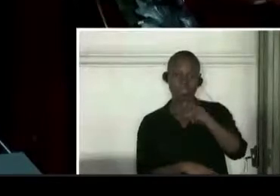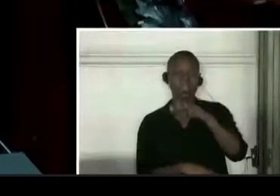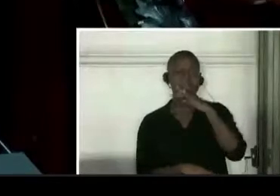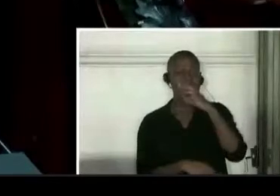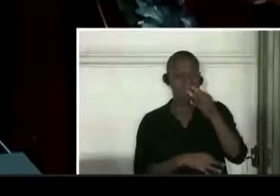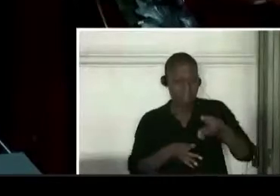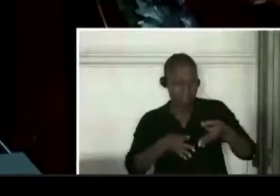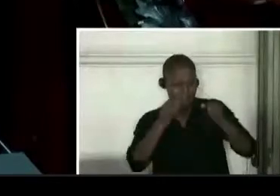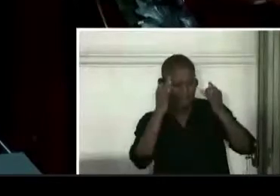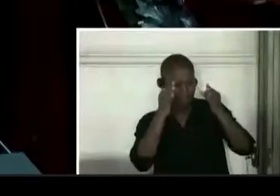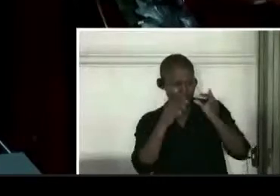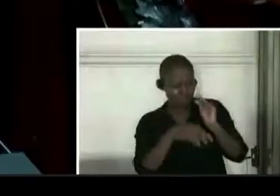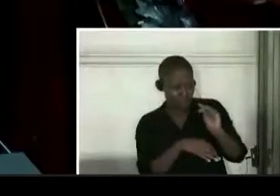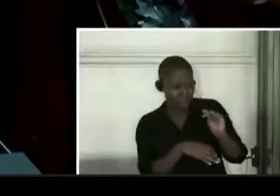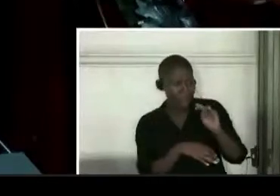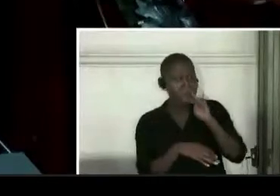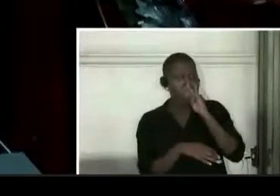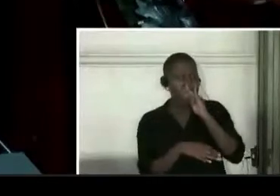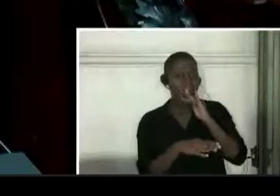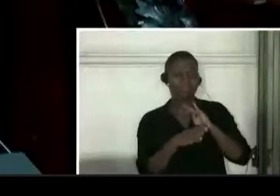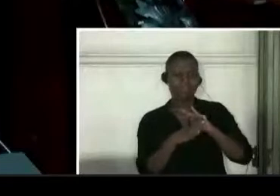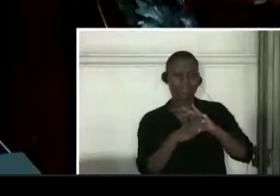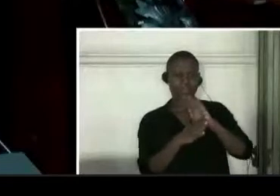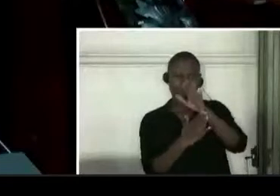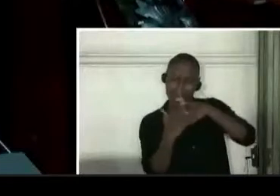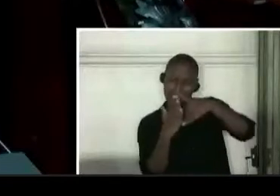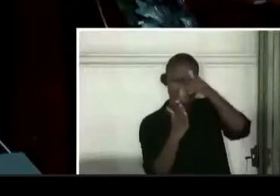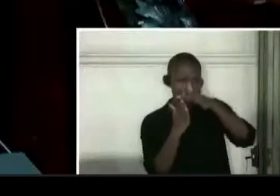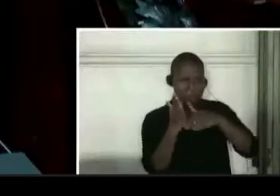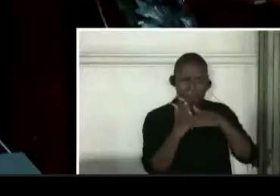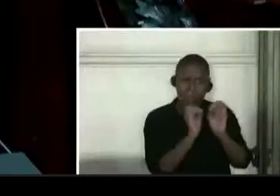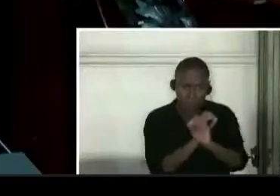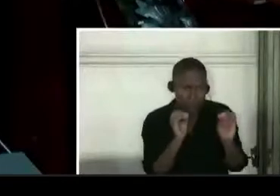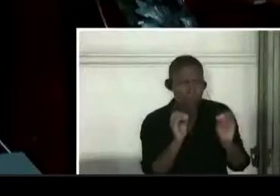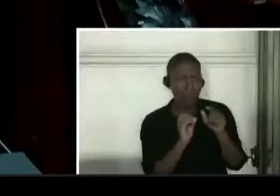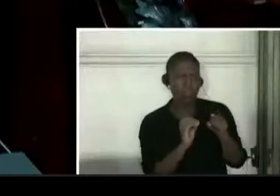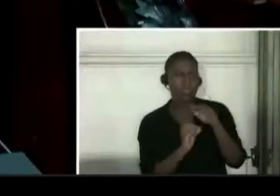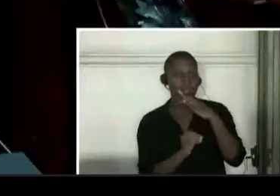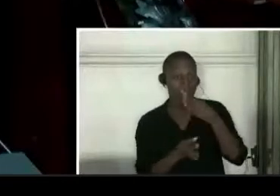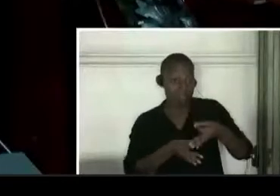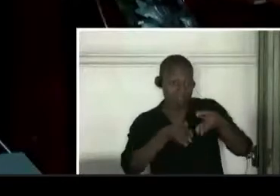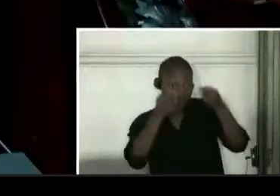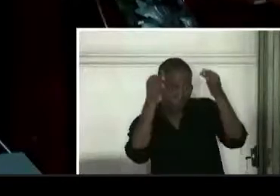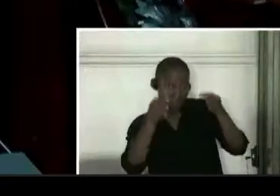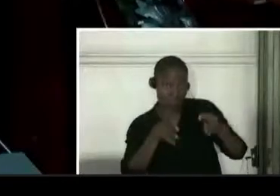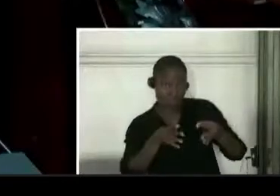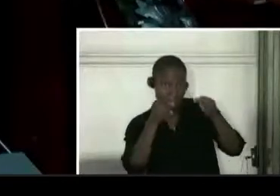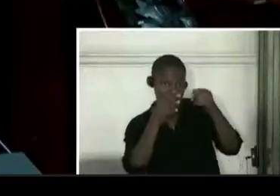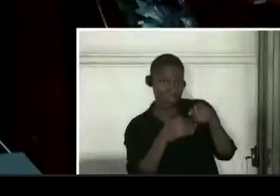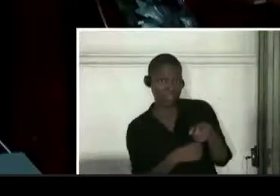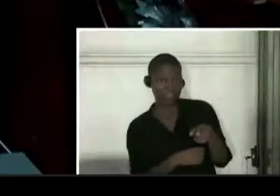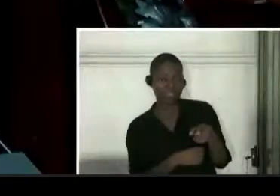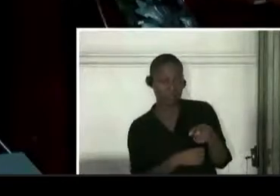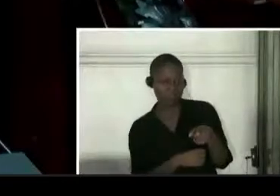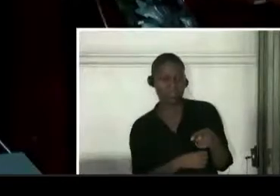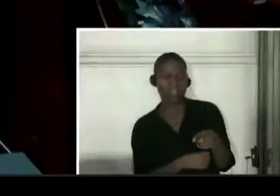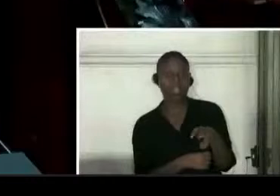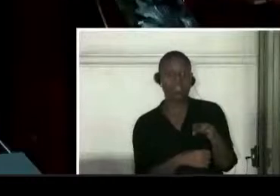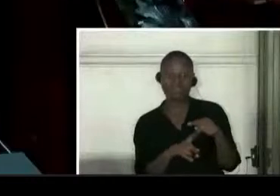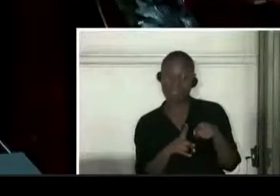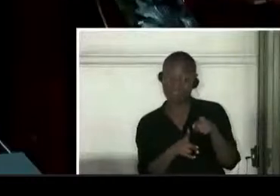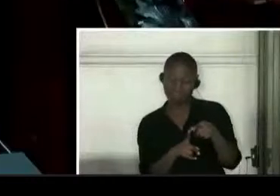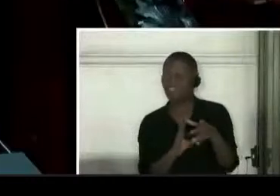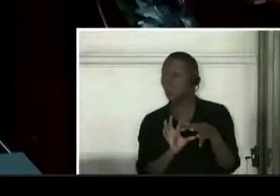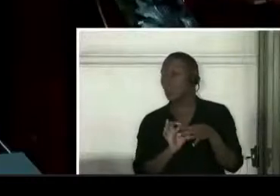plastered. To me and my siblings, those were not just mud flats, but it was a place called